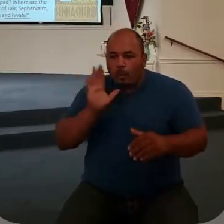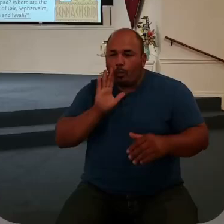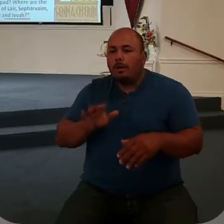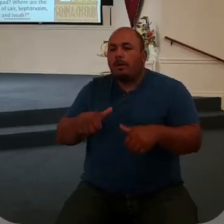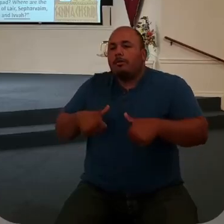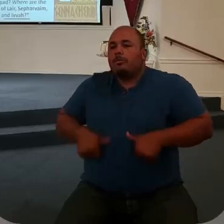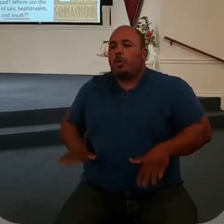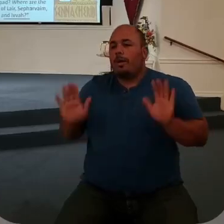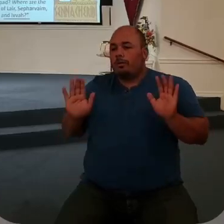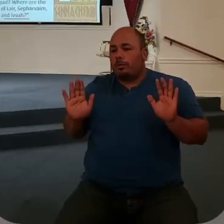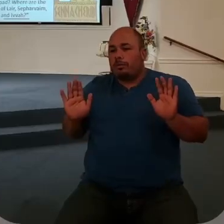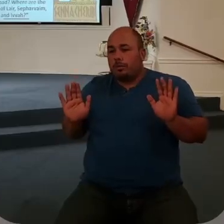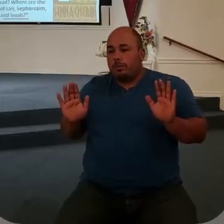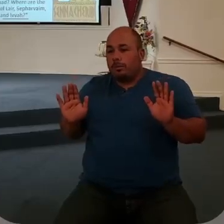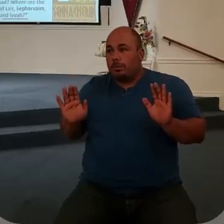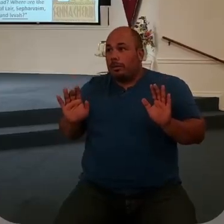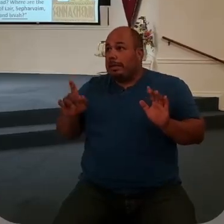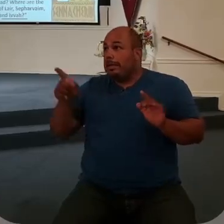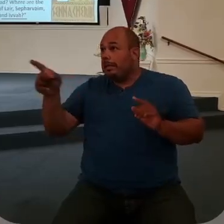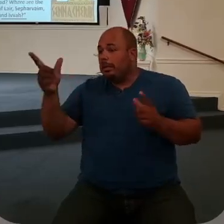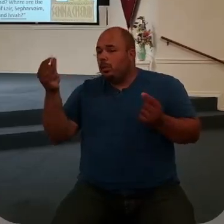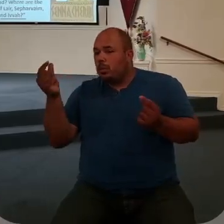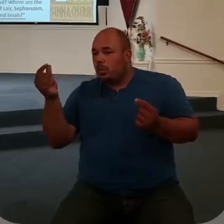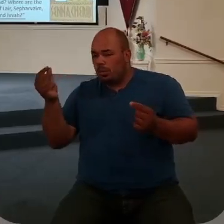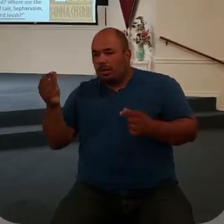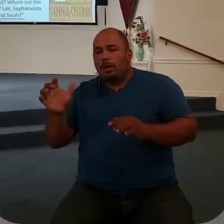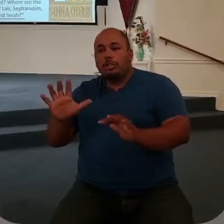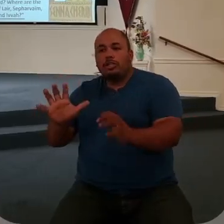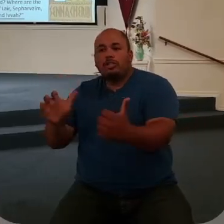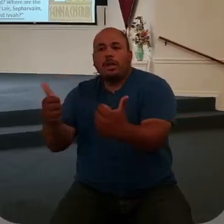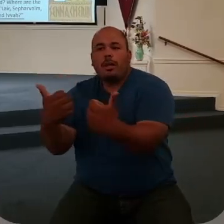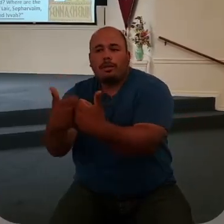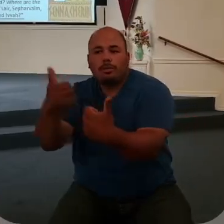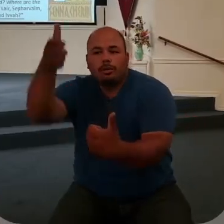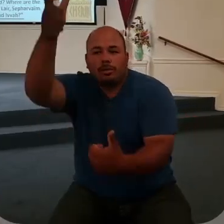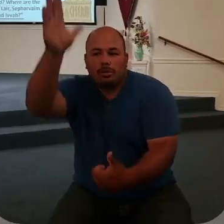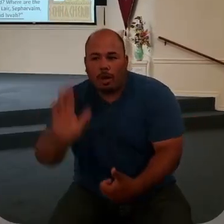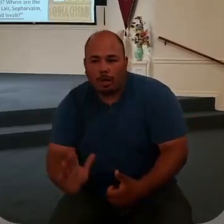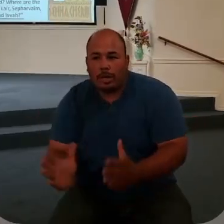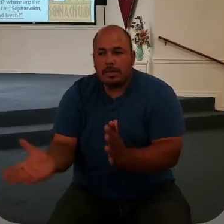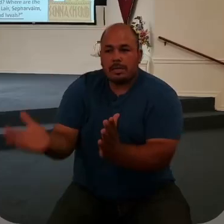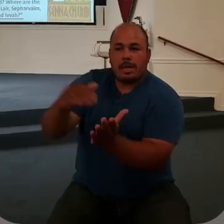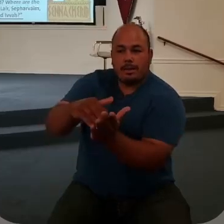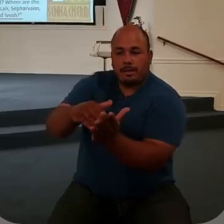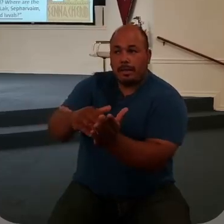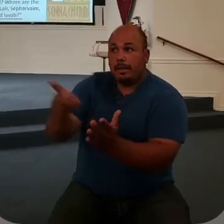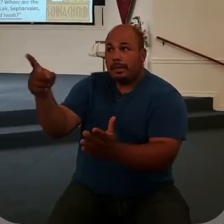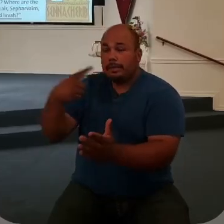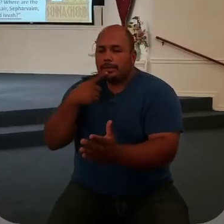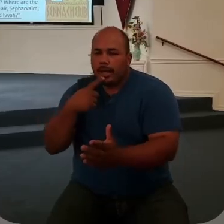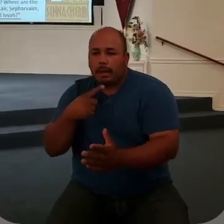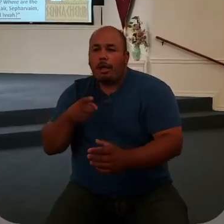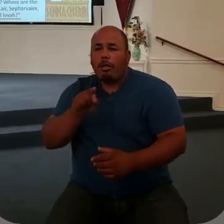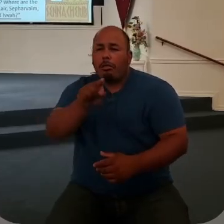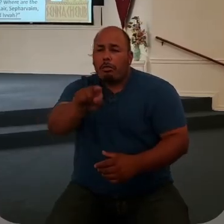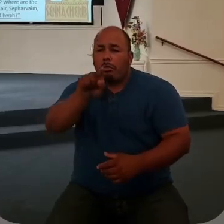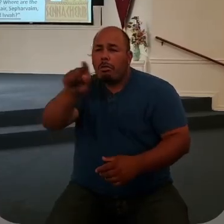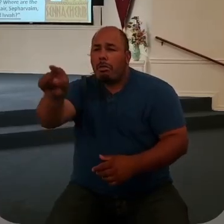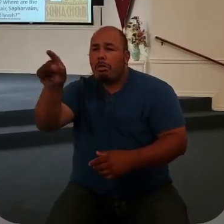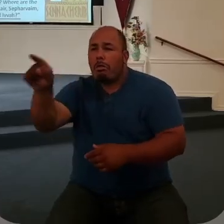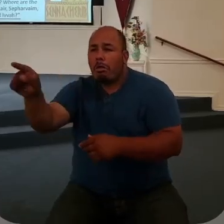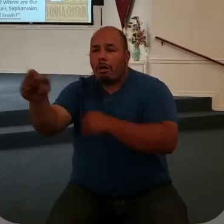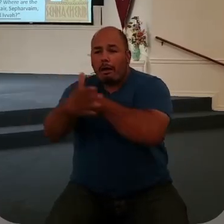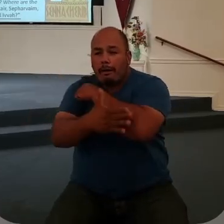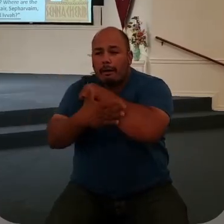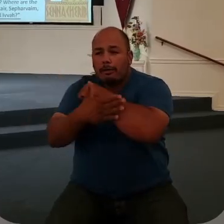of challenging the power and the honor of Judah's God. And once again, Hezekiah, in desperate faith,